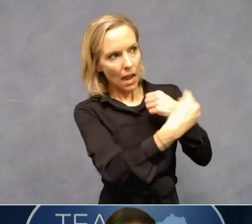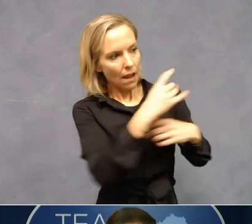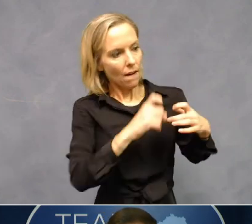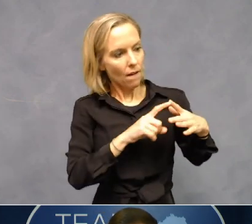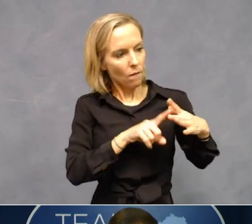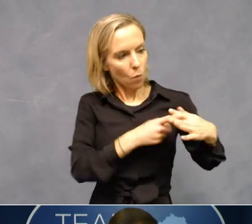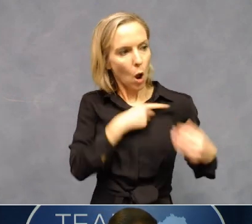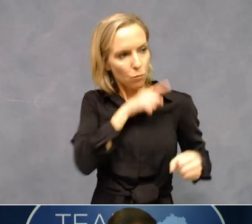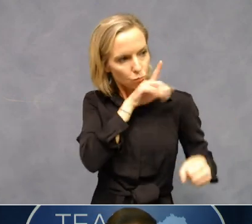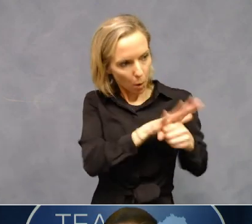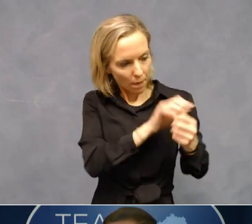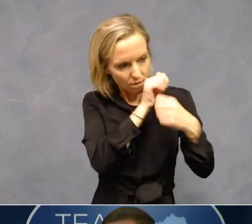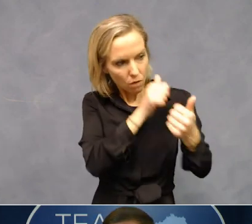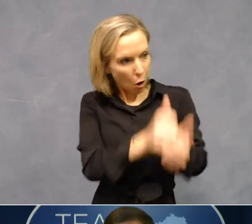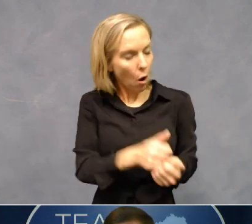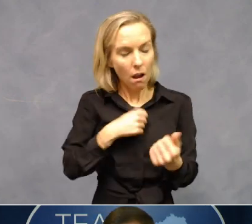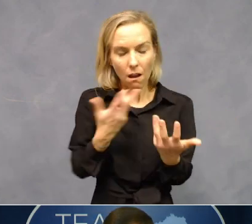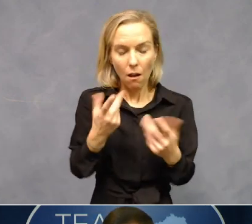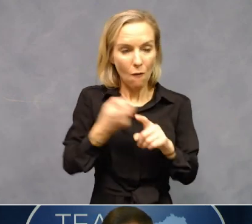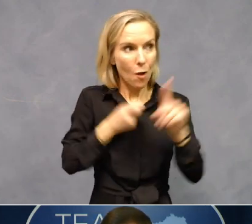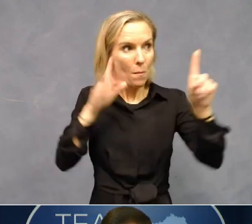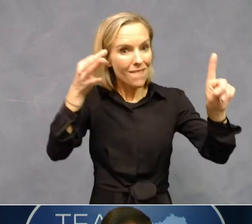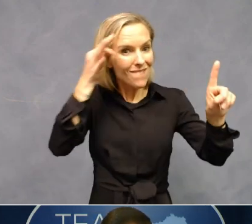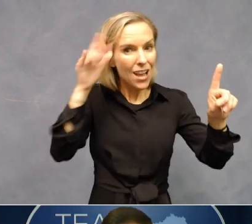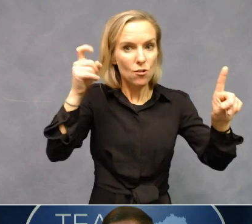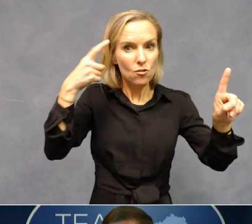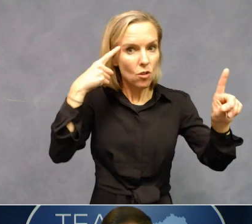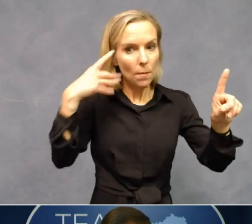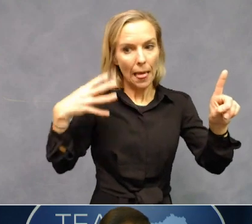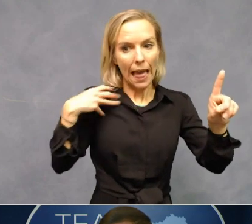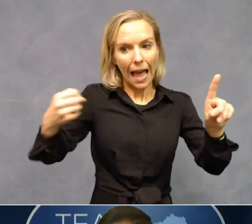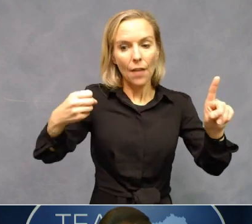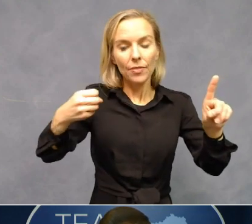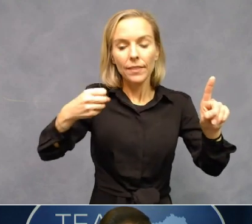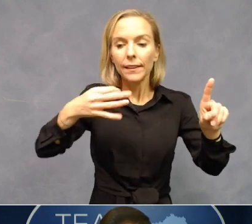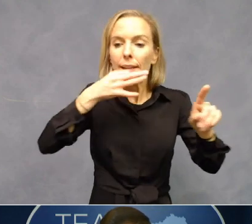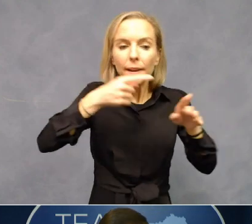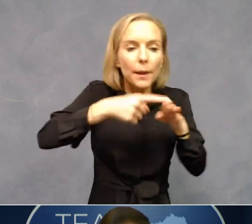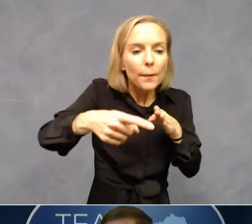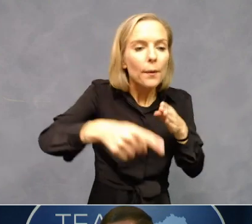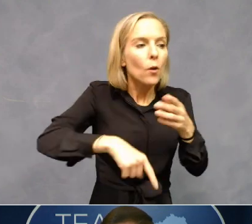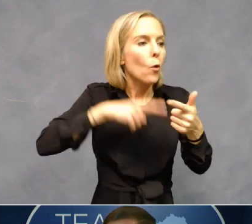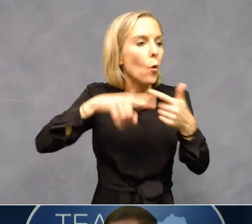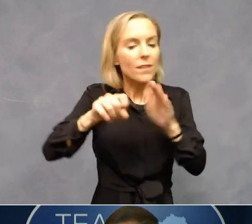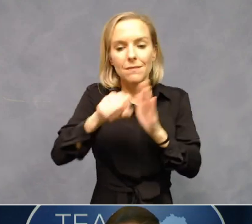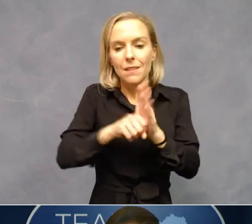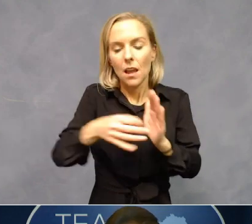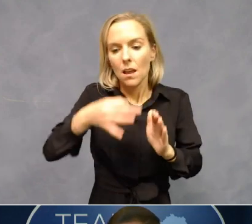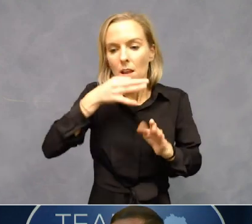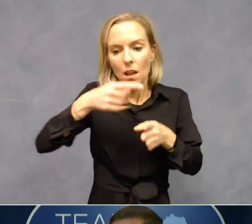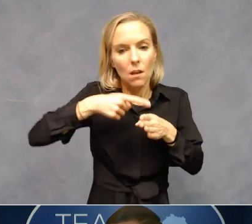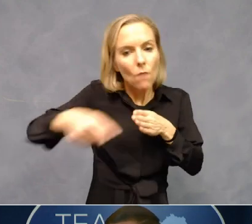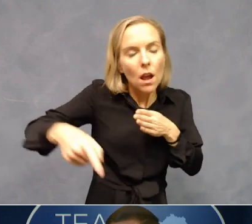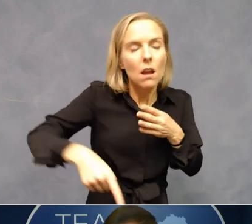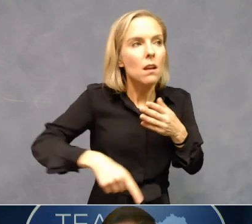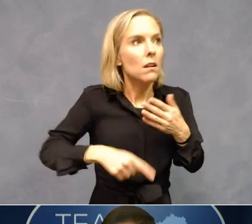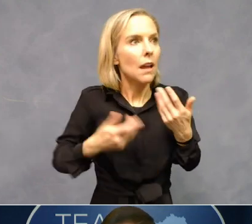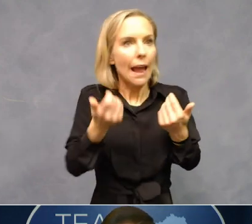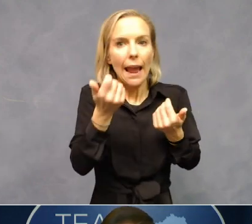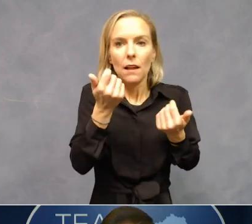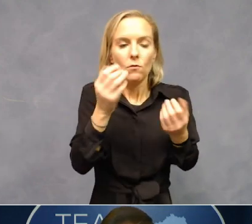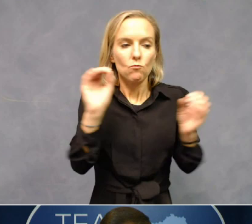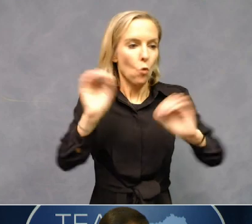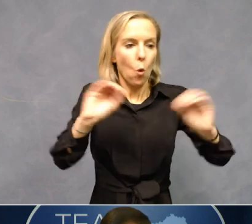not had either from the federal government's health experts or from the states any recommendation to add a new